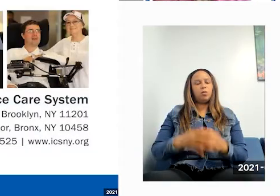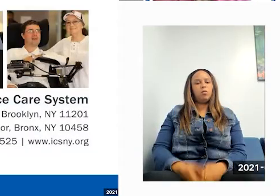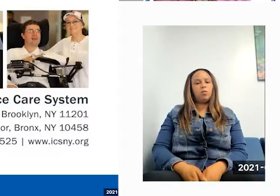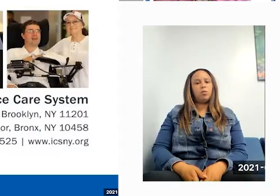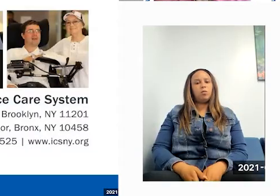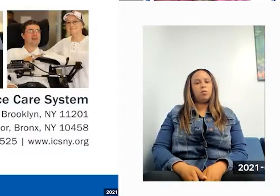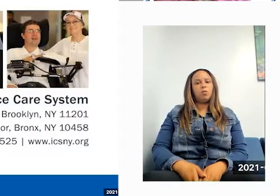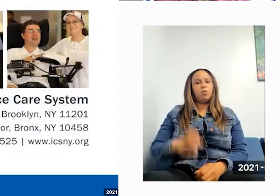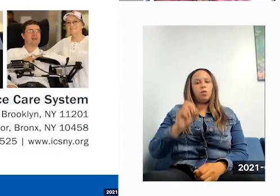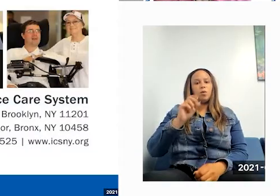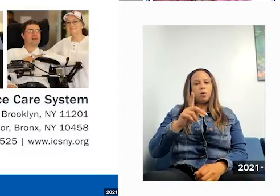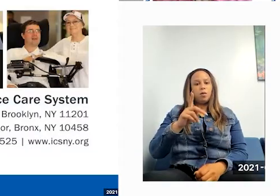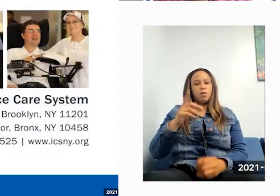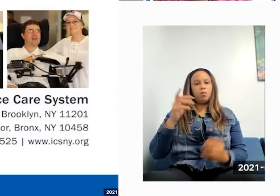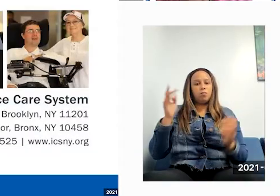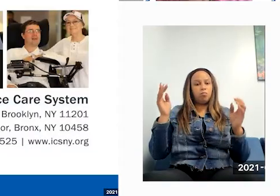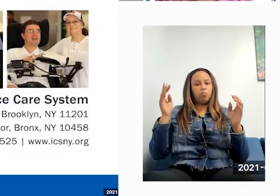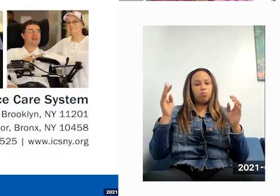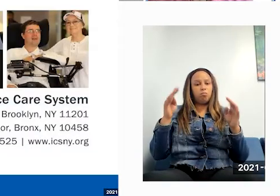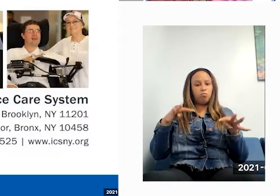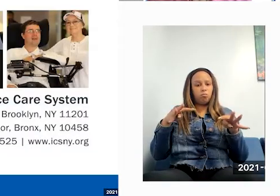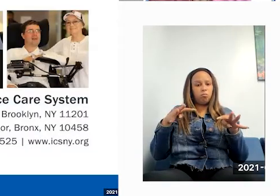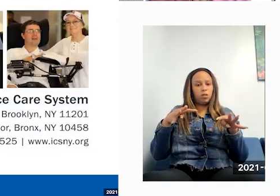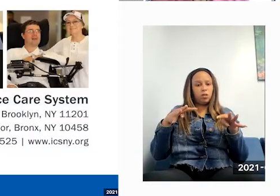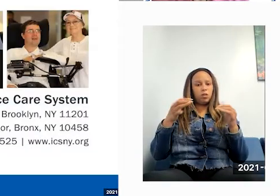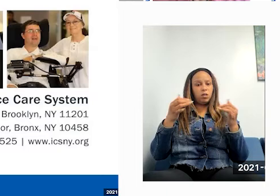Hopefully everybody can see now.